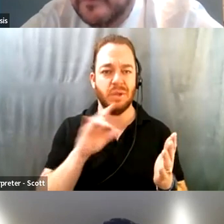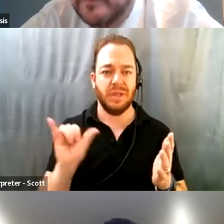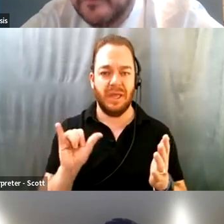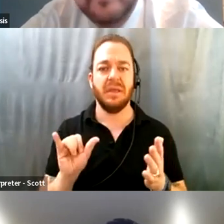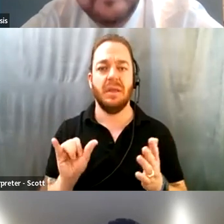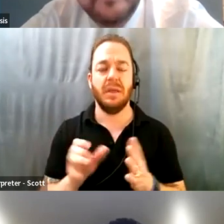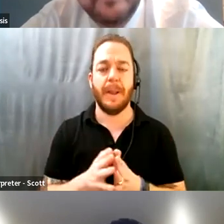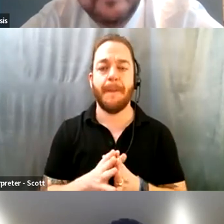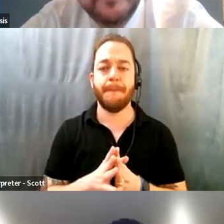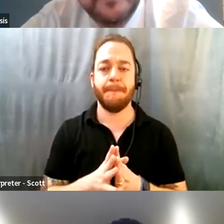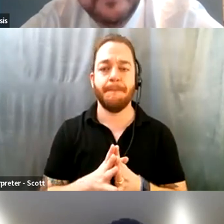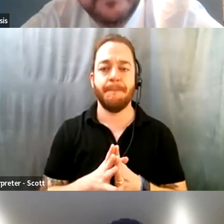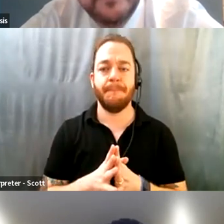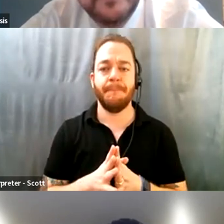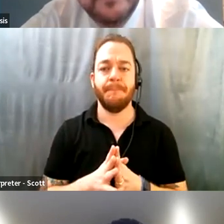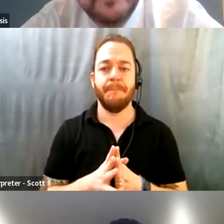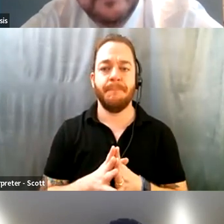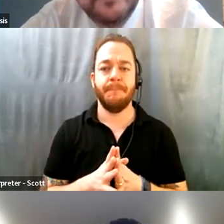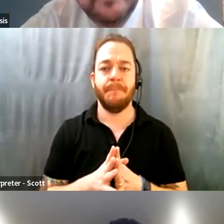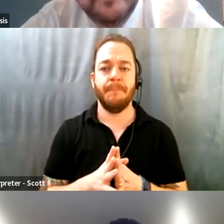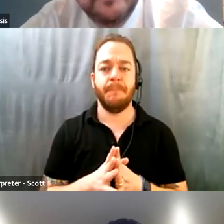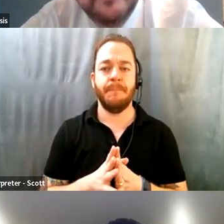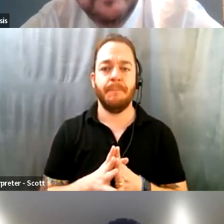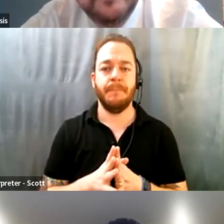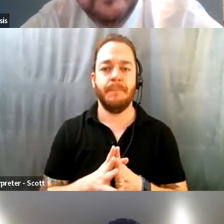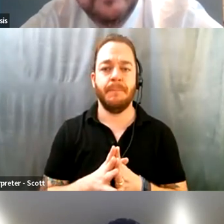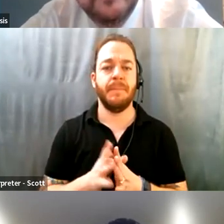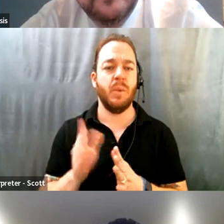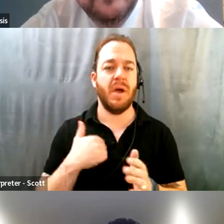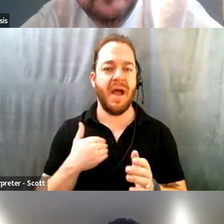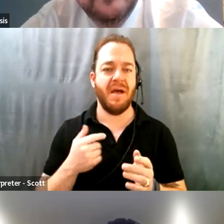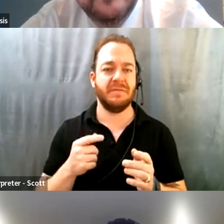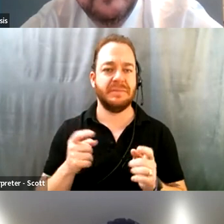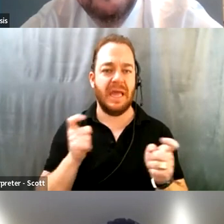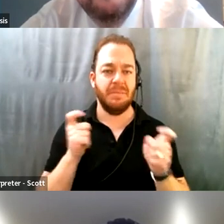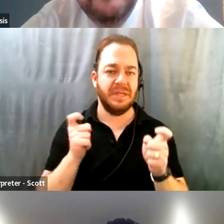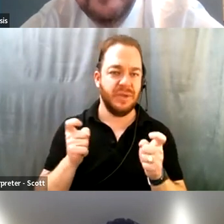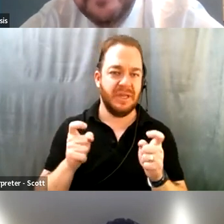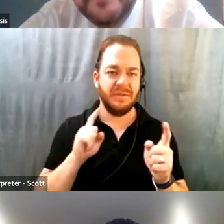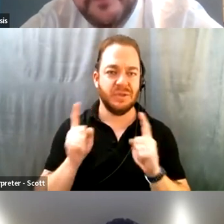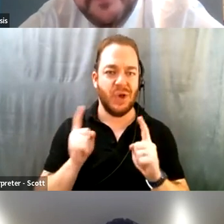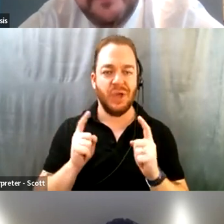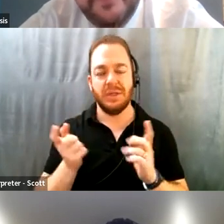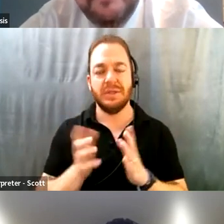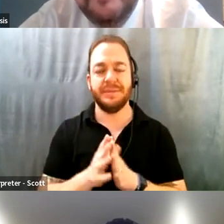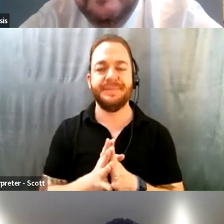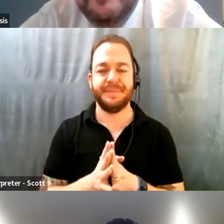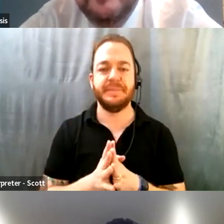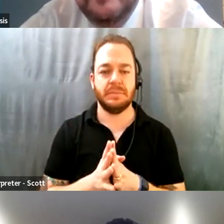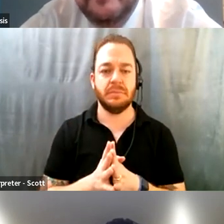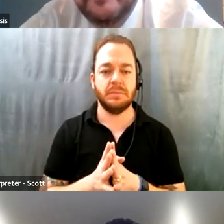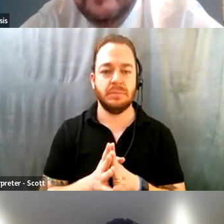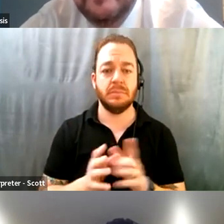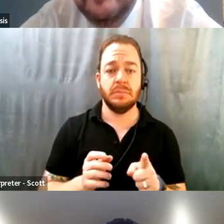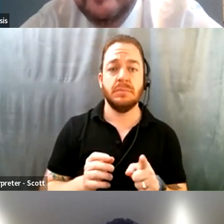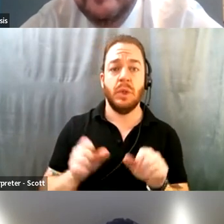should have another administrative talk when we can. Well, yeah. I mean, you